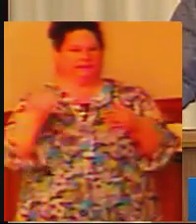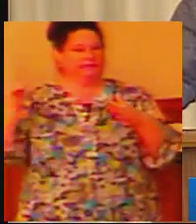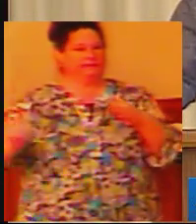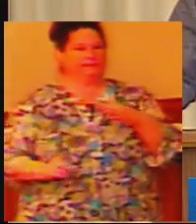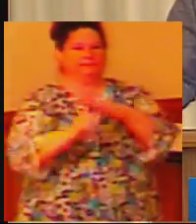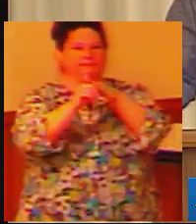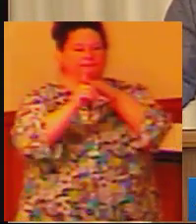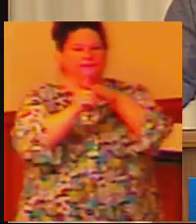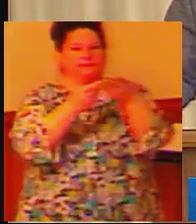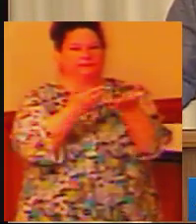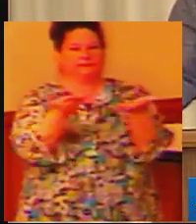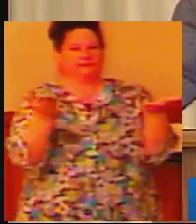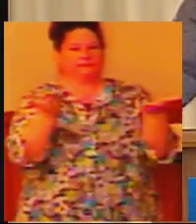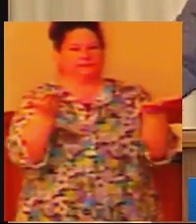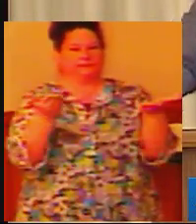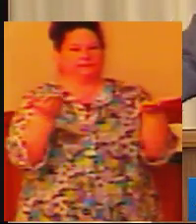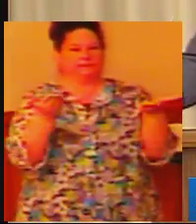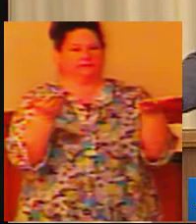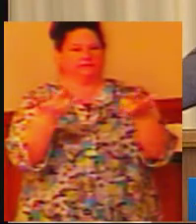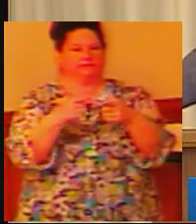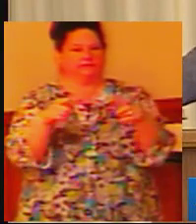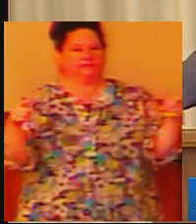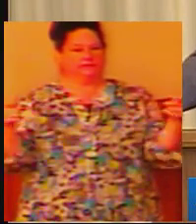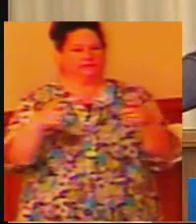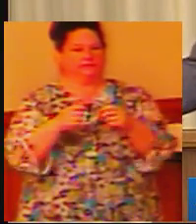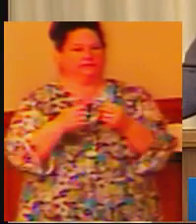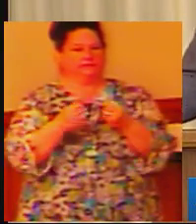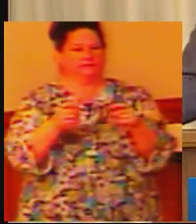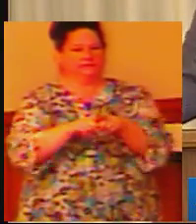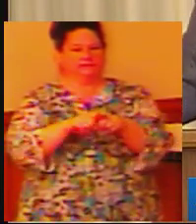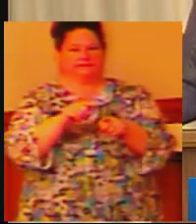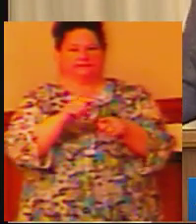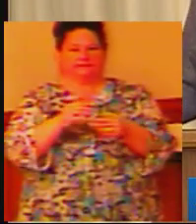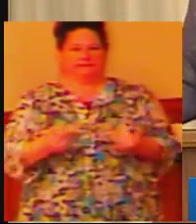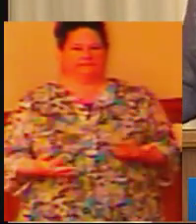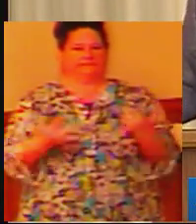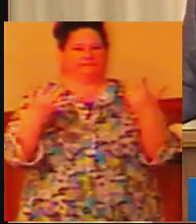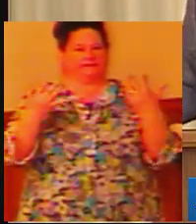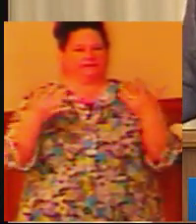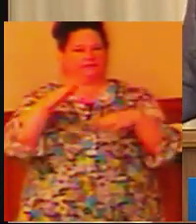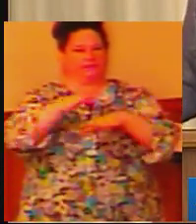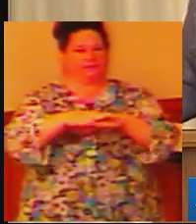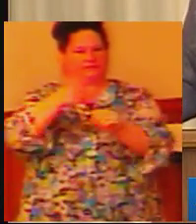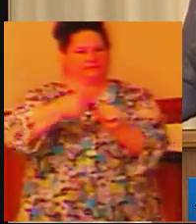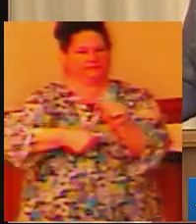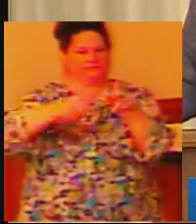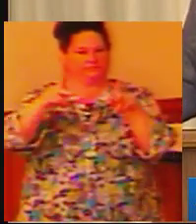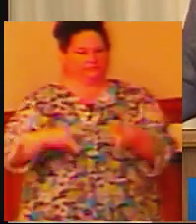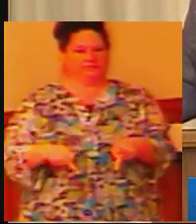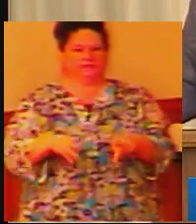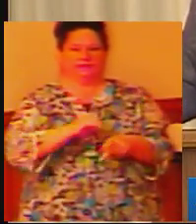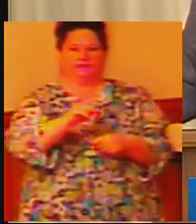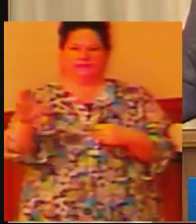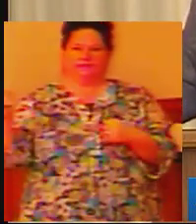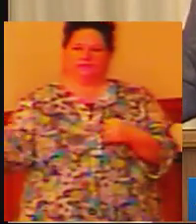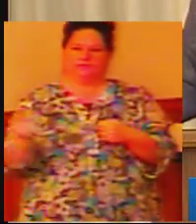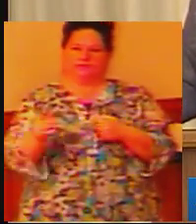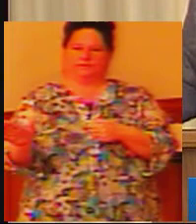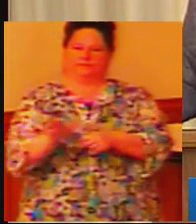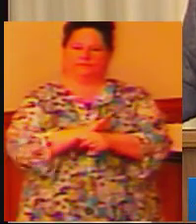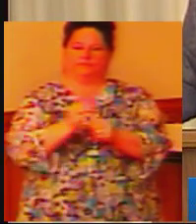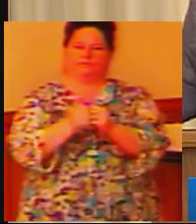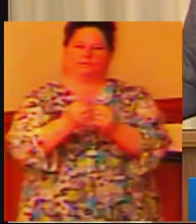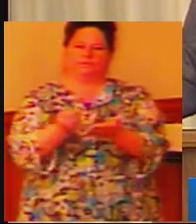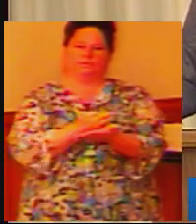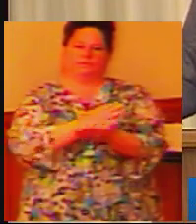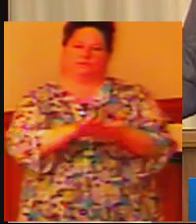them cloven tongues like as of fire, and it sat upon each of them. And they were all filled with the Holy Ghost,